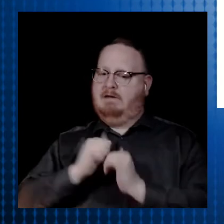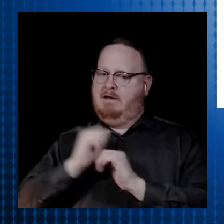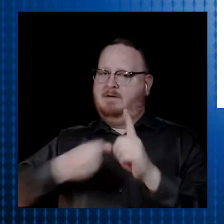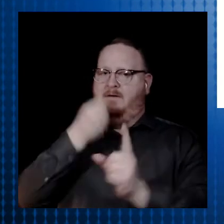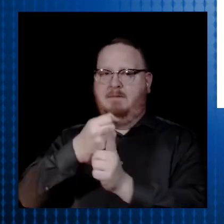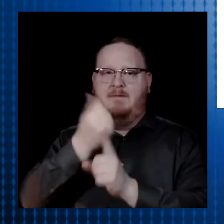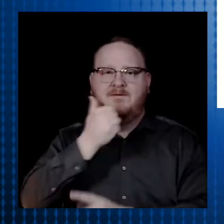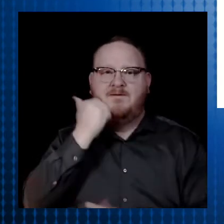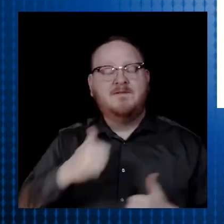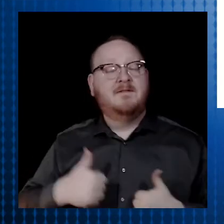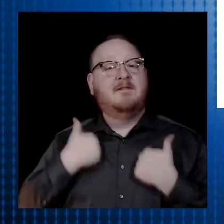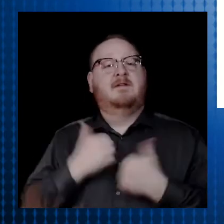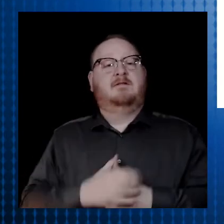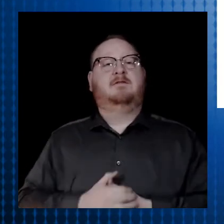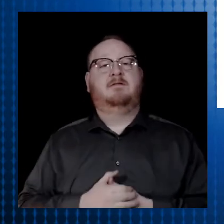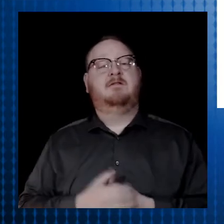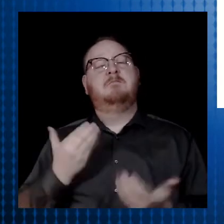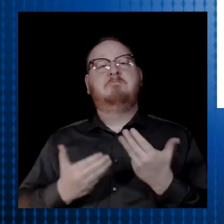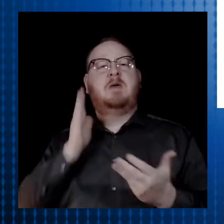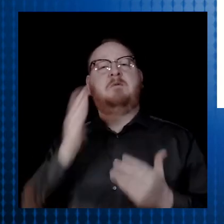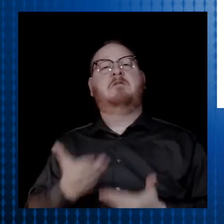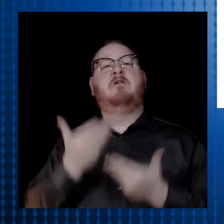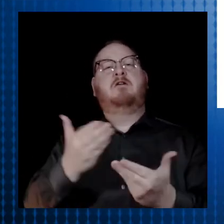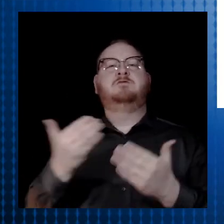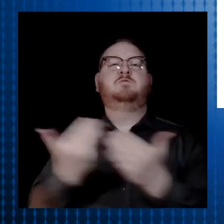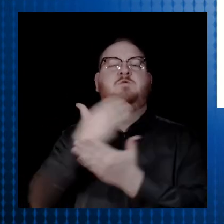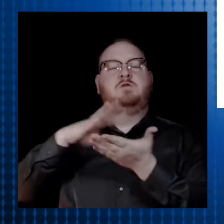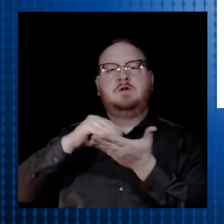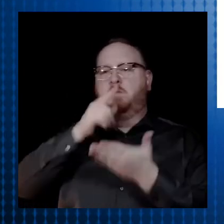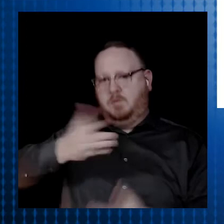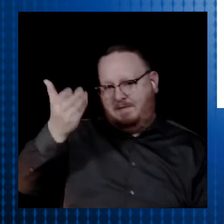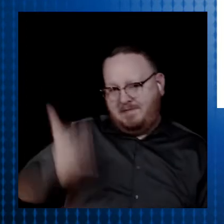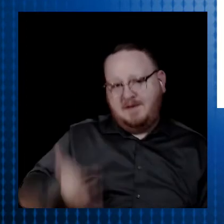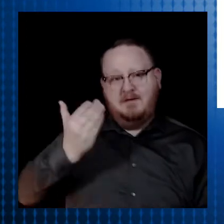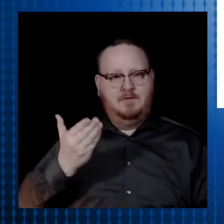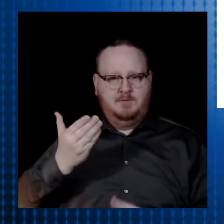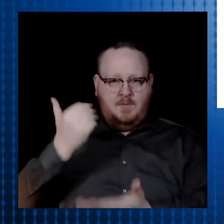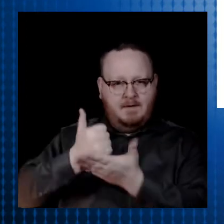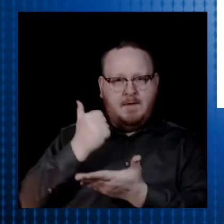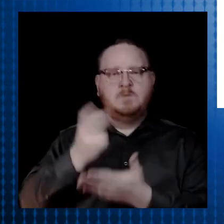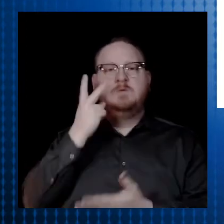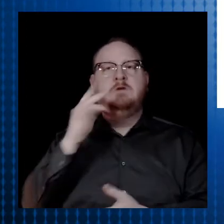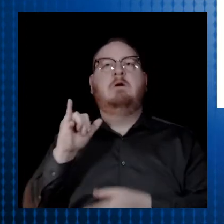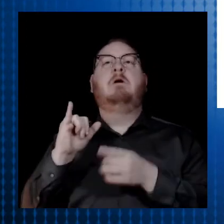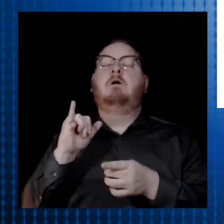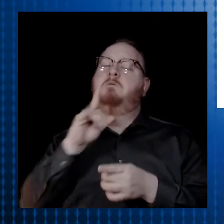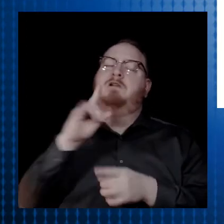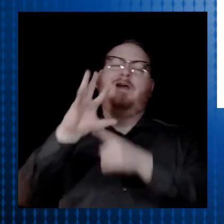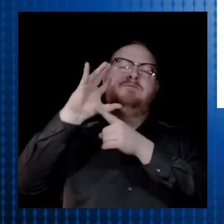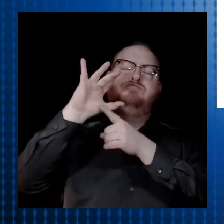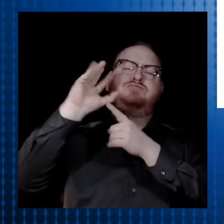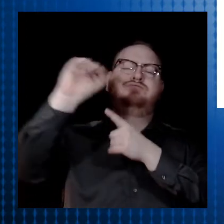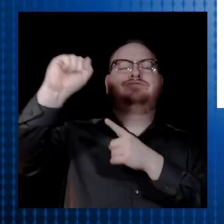even offer the student another moment of learning about who they are and helping to see that the sky is